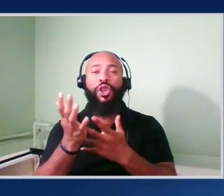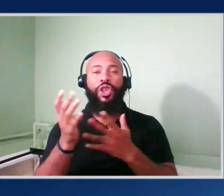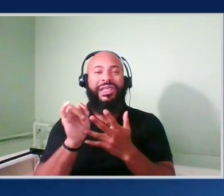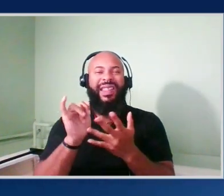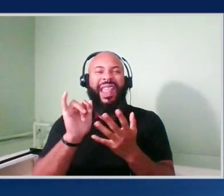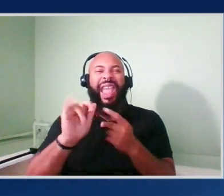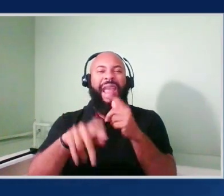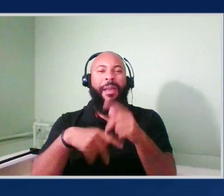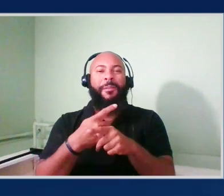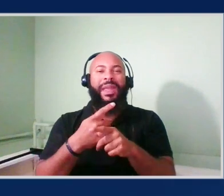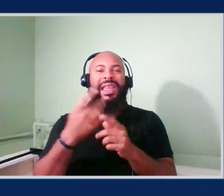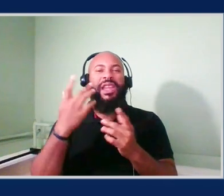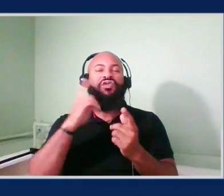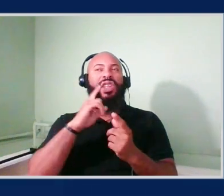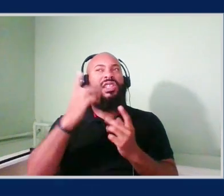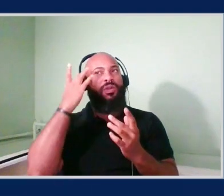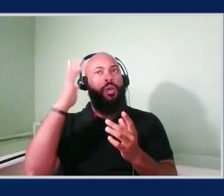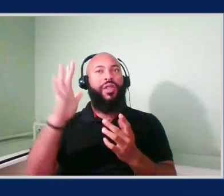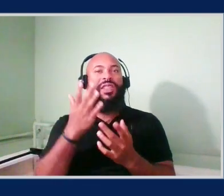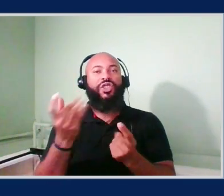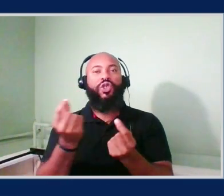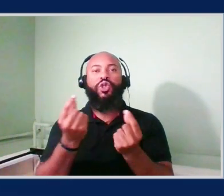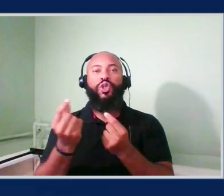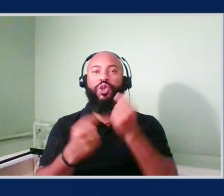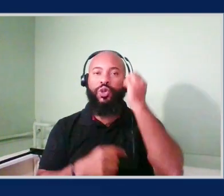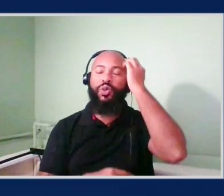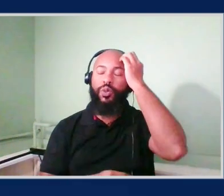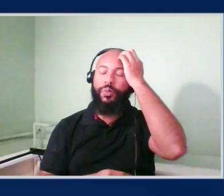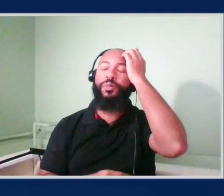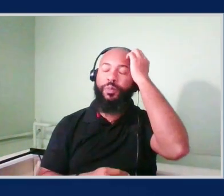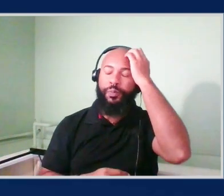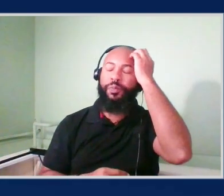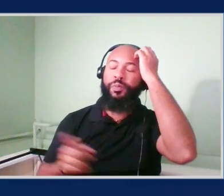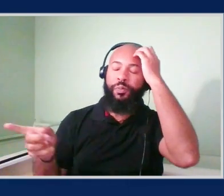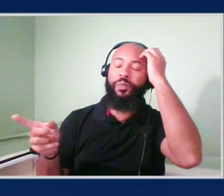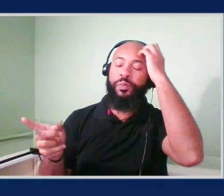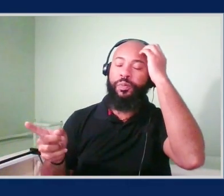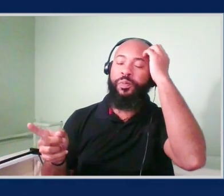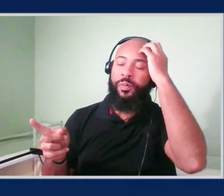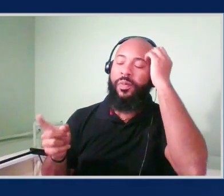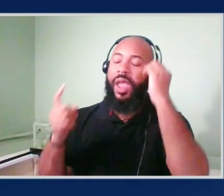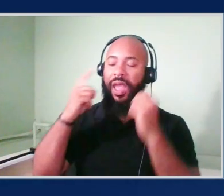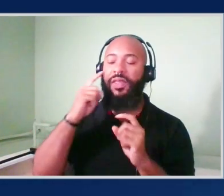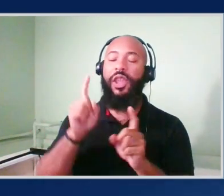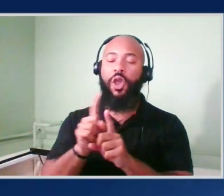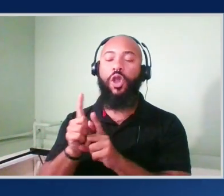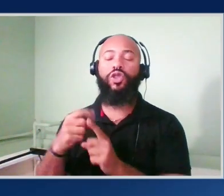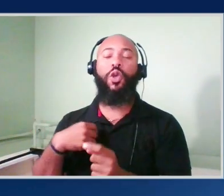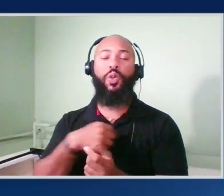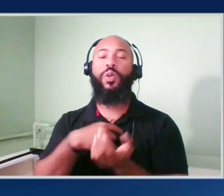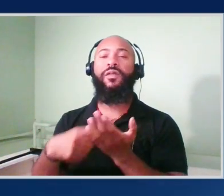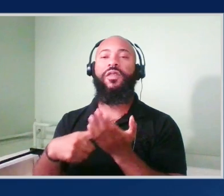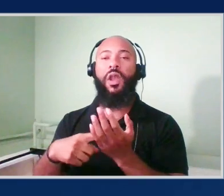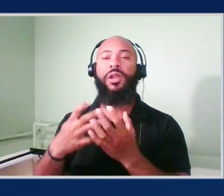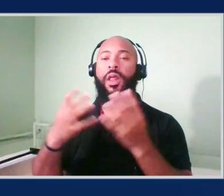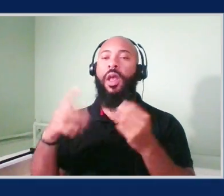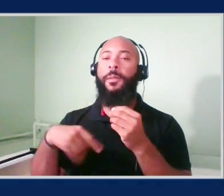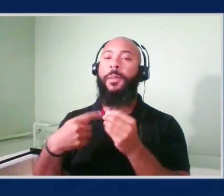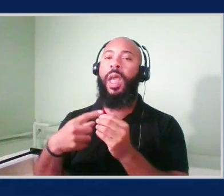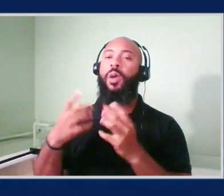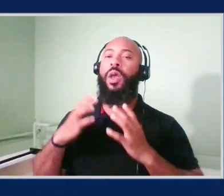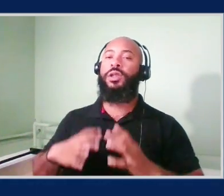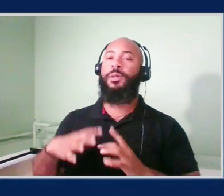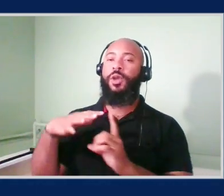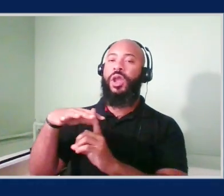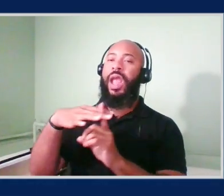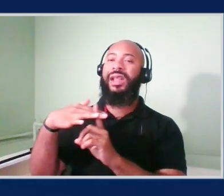Yeah, exactly. Yeah, and I think also, we've talked a lot about customer context, and I think it's really